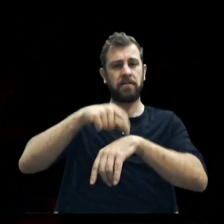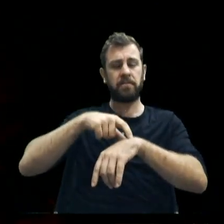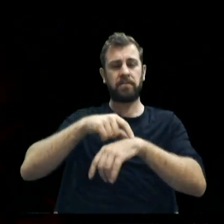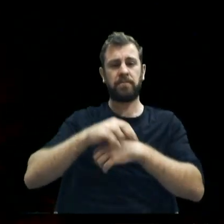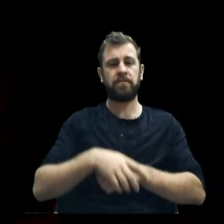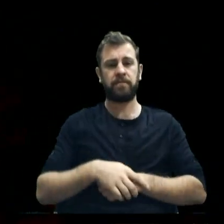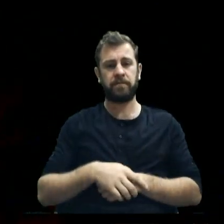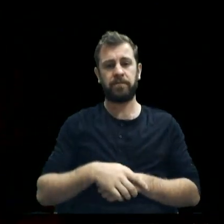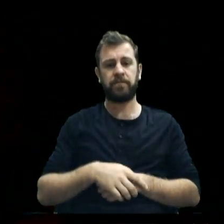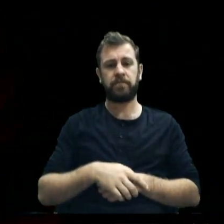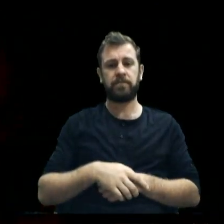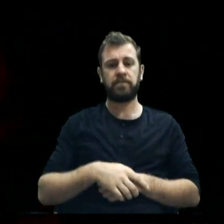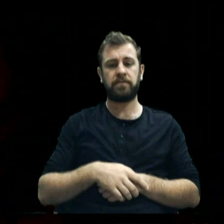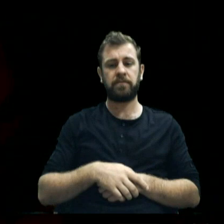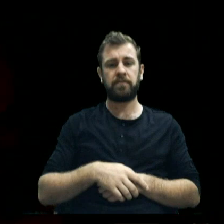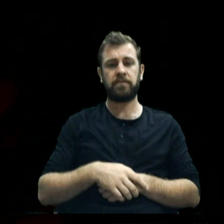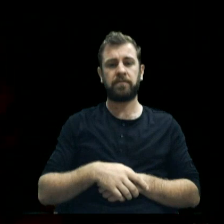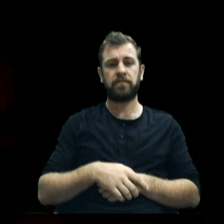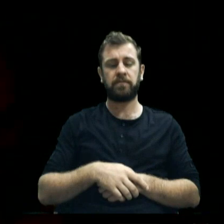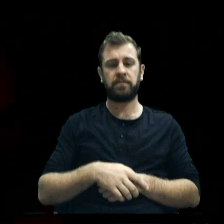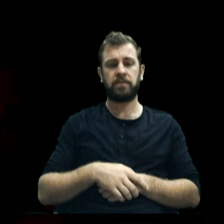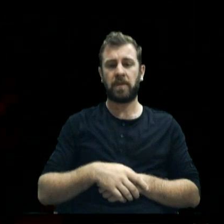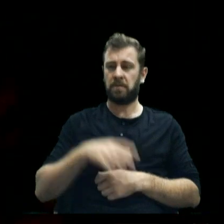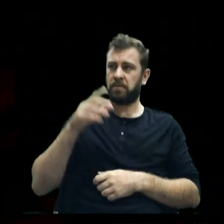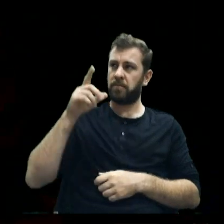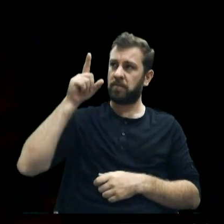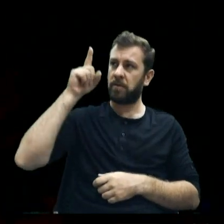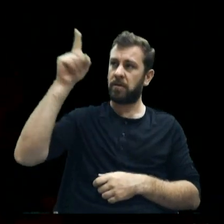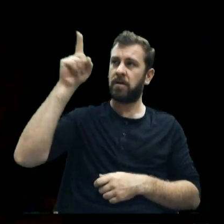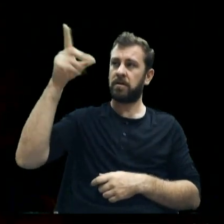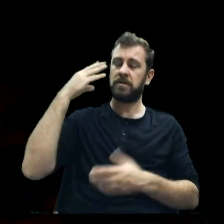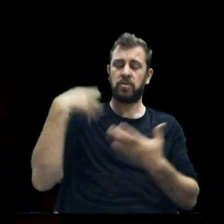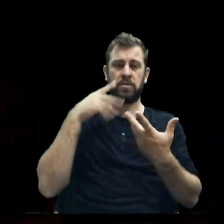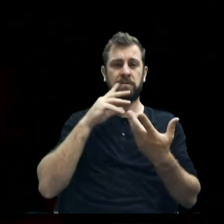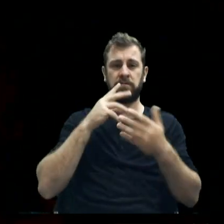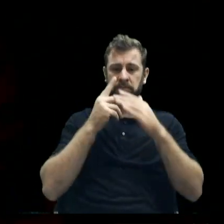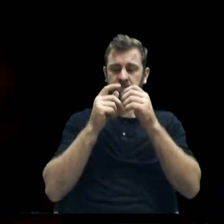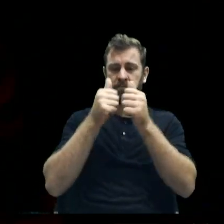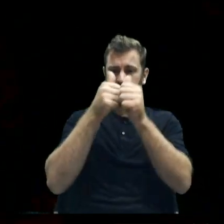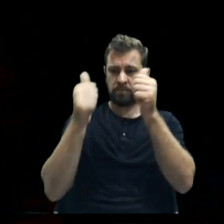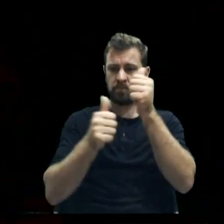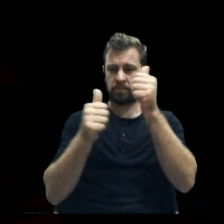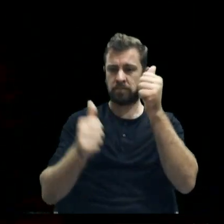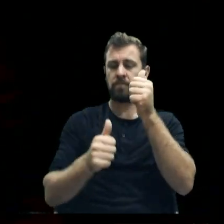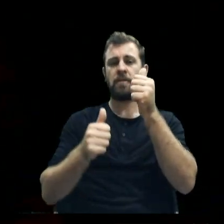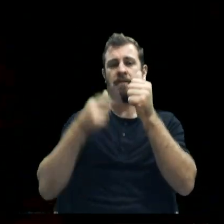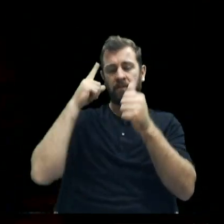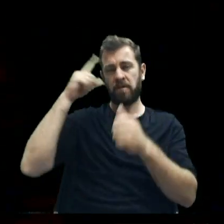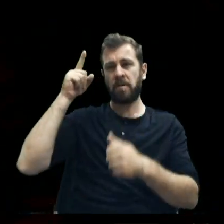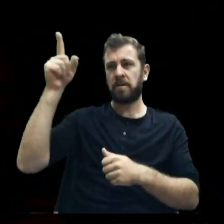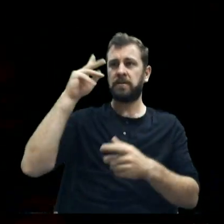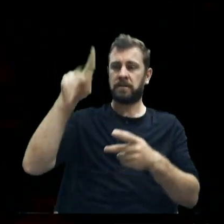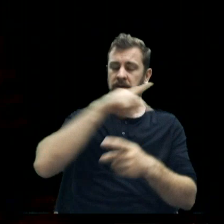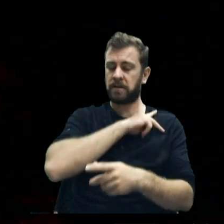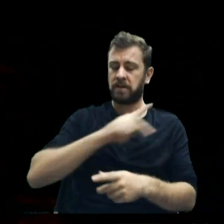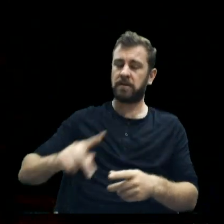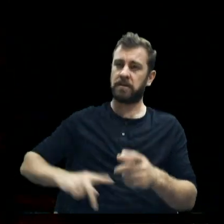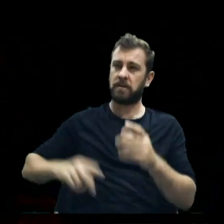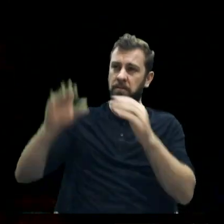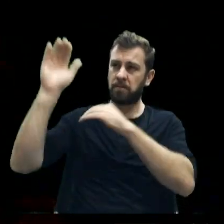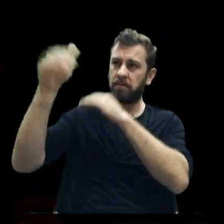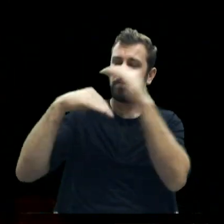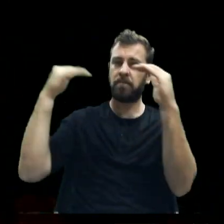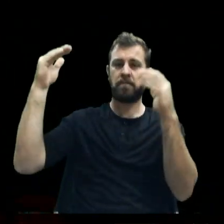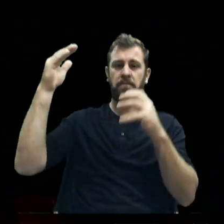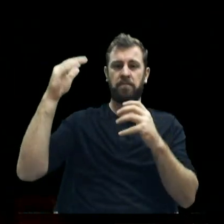Hujjat of Allah, the rightful successor of the Prophet's kingdom, had to write a letter for someone to come